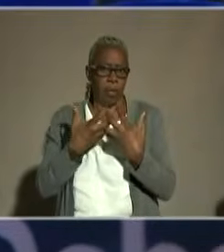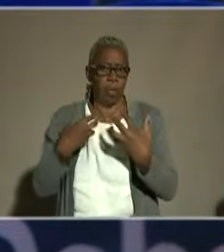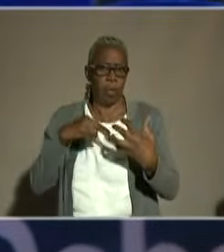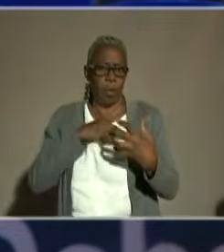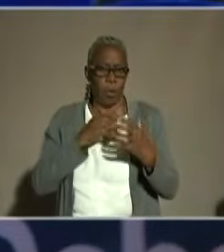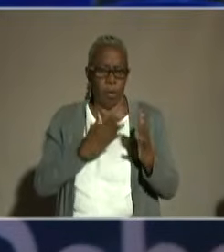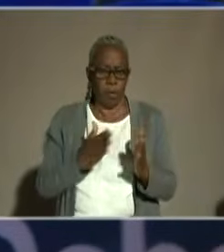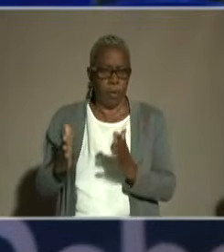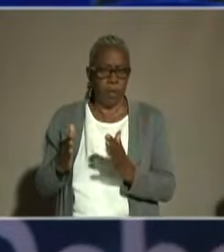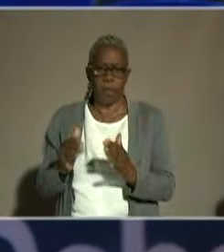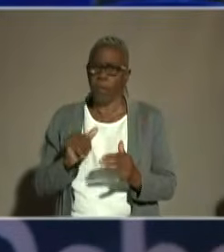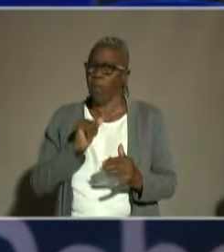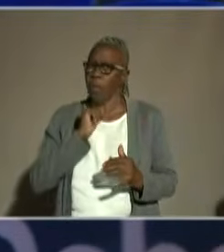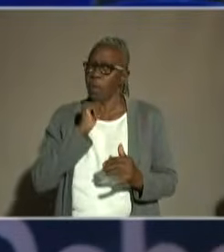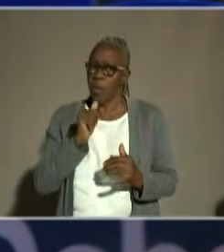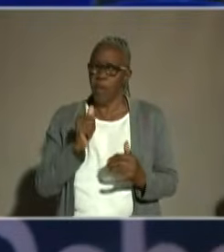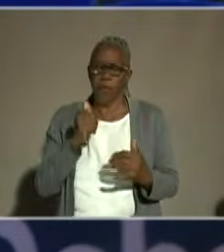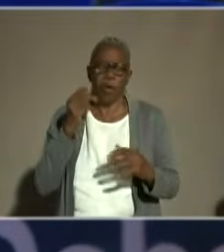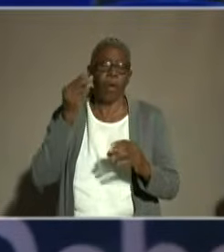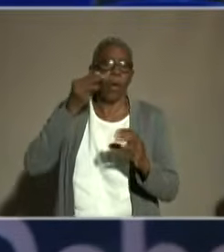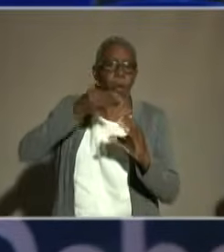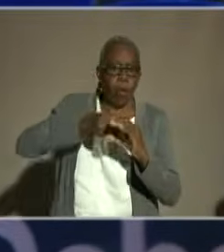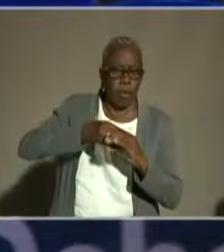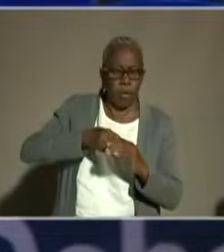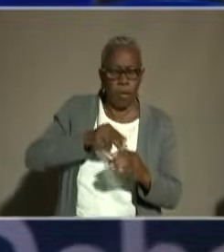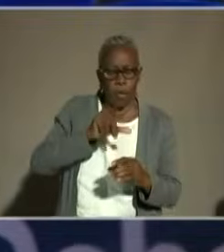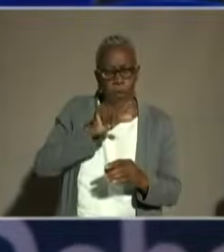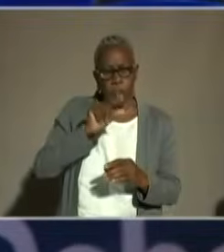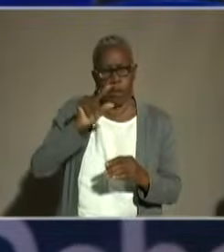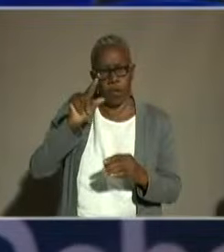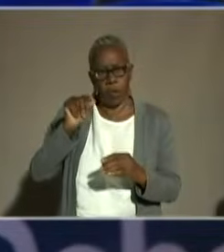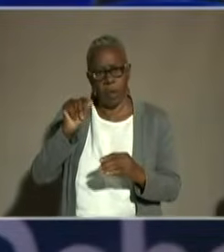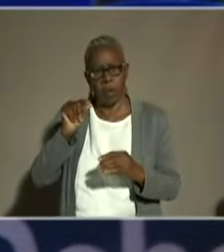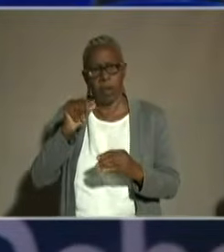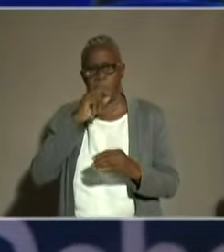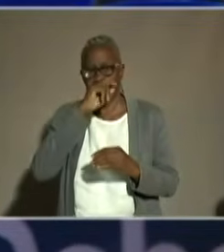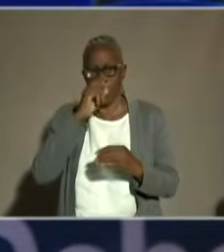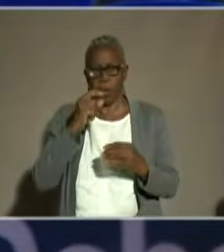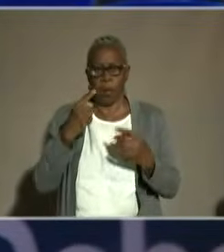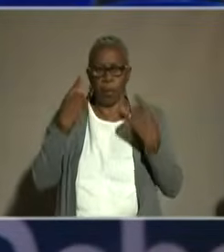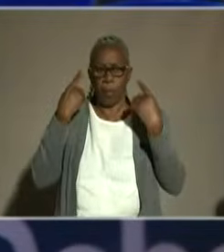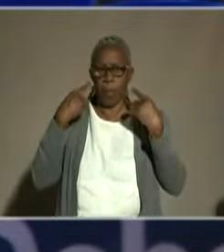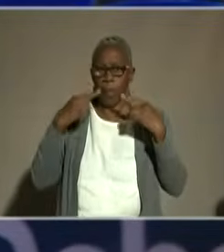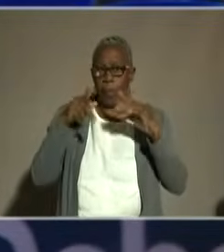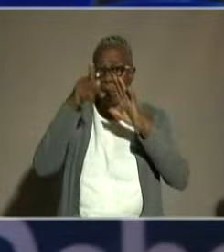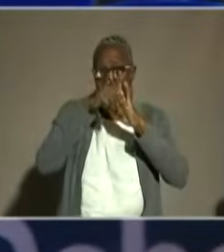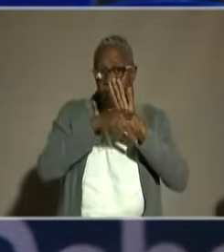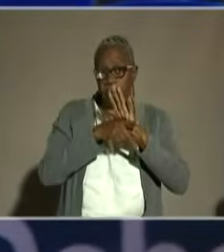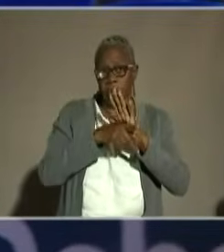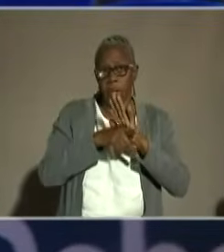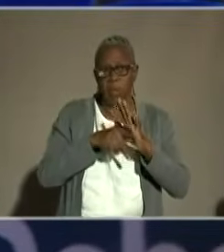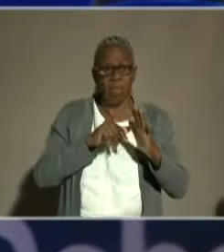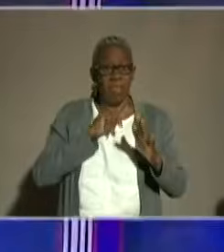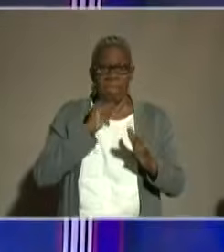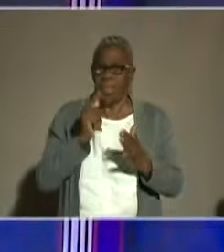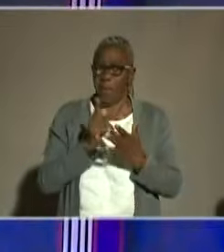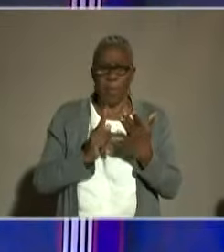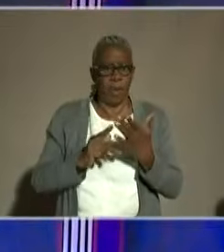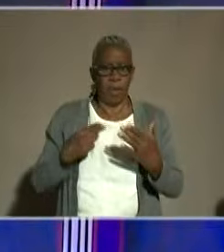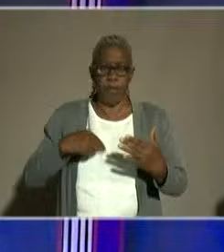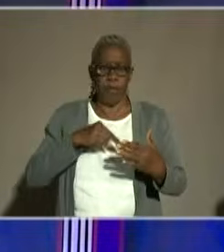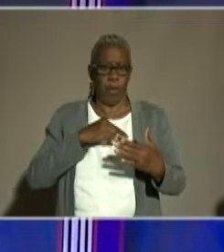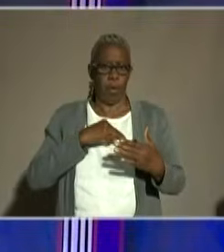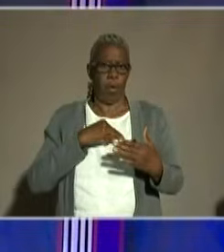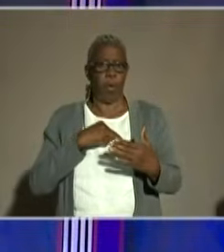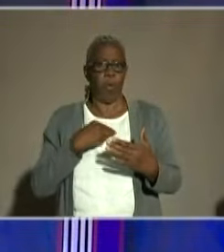we did not include it in our 2020 manifesto. It is no longer a part of our platform. More to